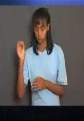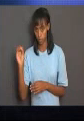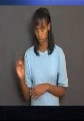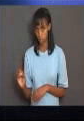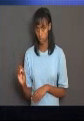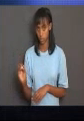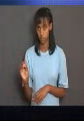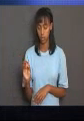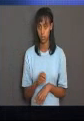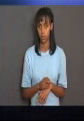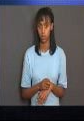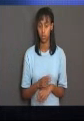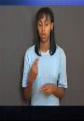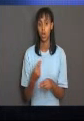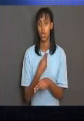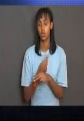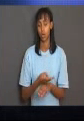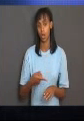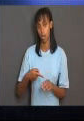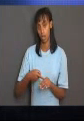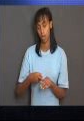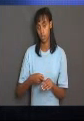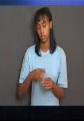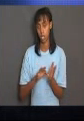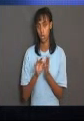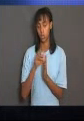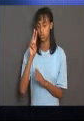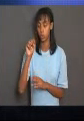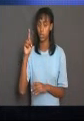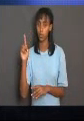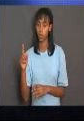23.5%. Natural gas accounts for